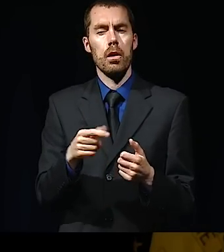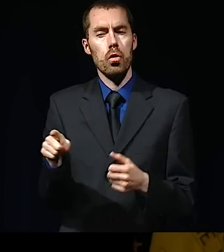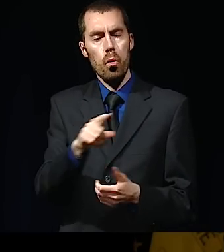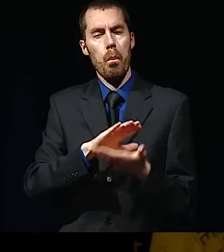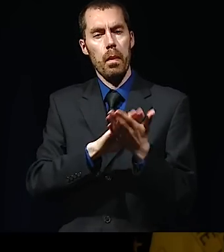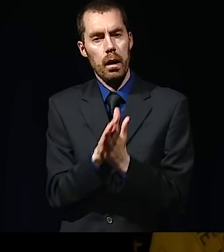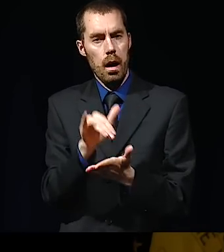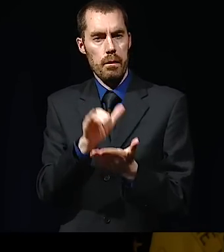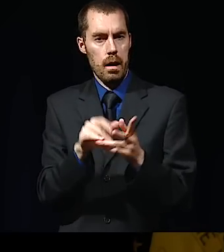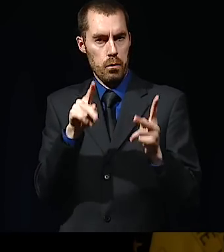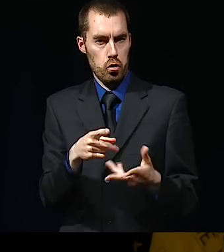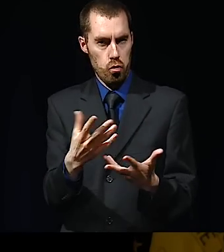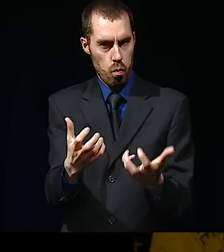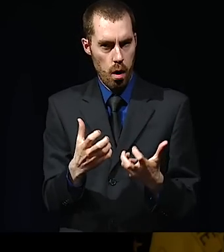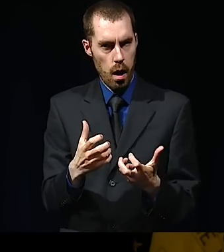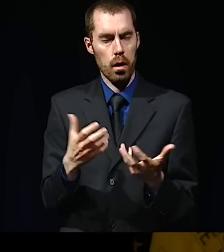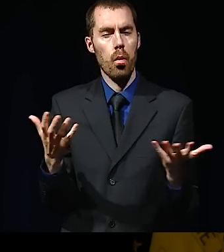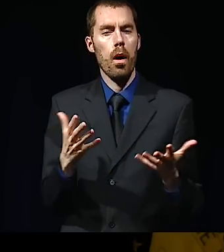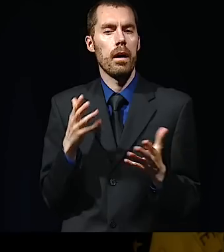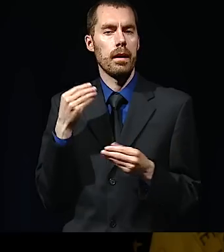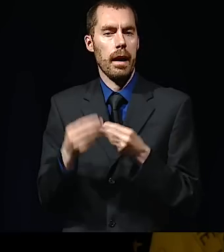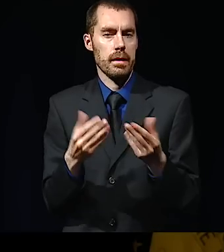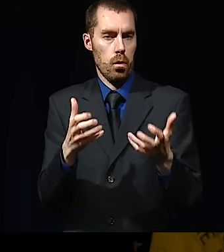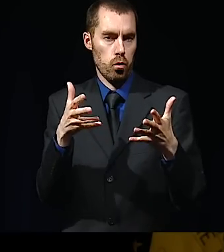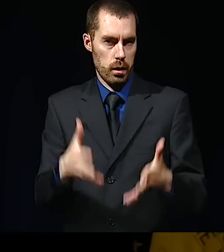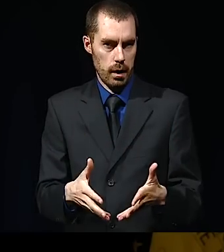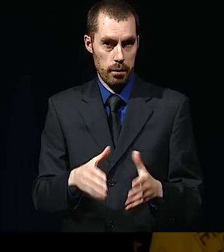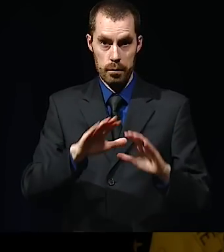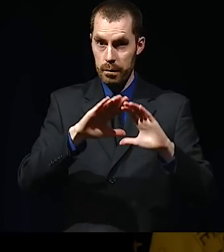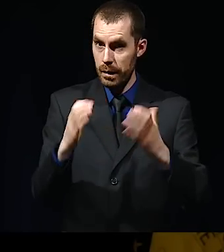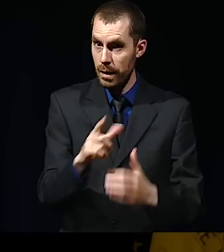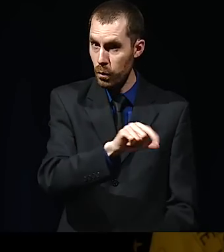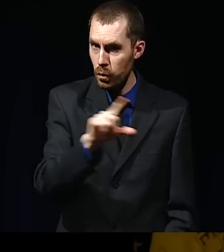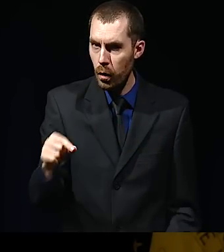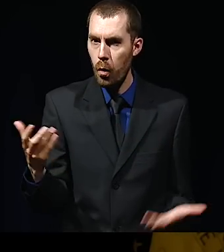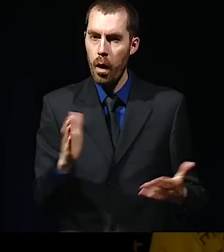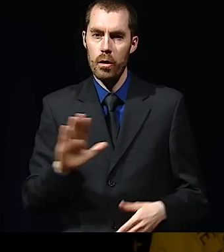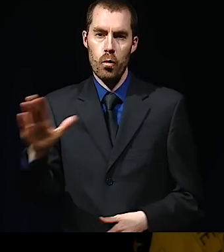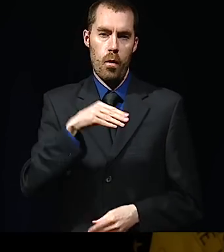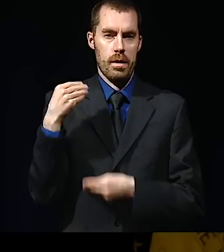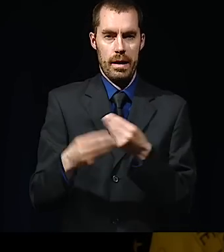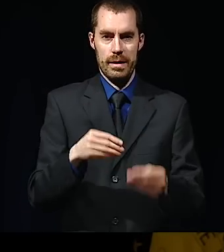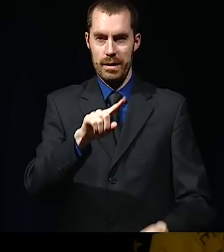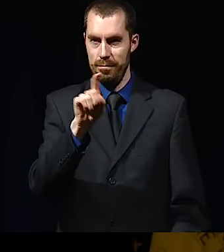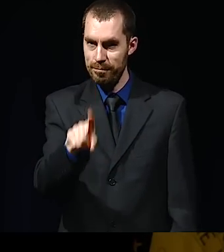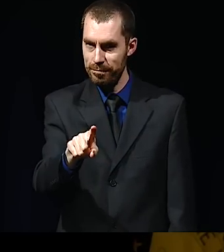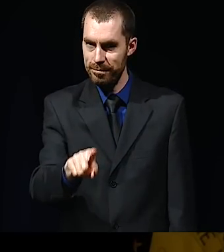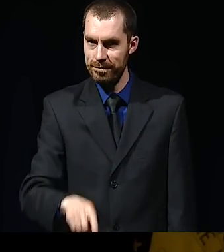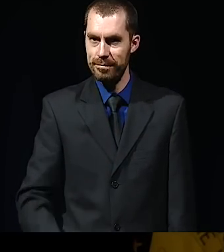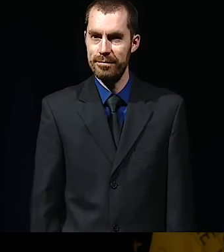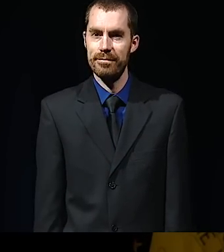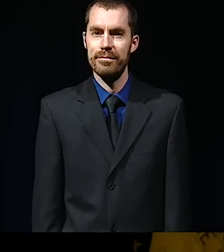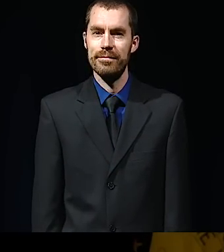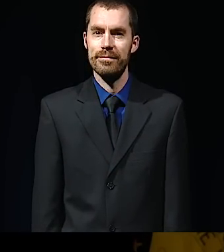the legacy you want to leave behind. So class of 2020, what will be your legacy?